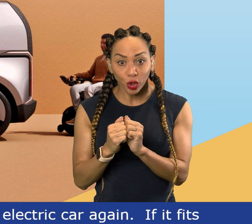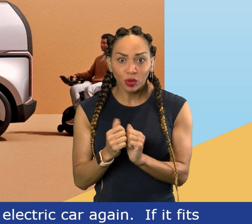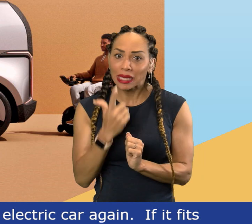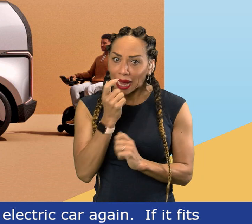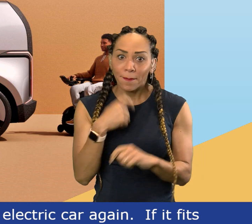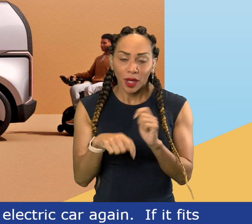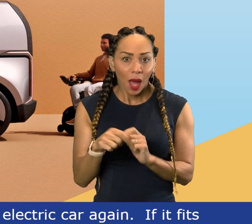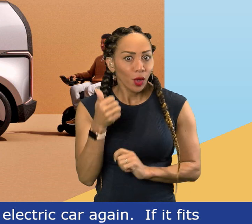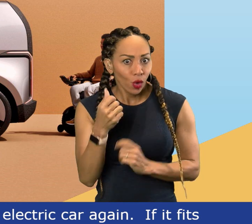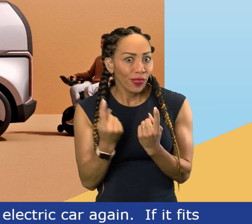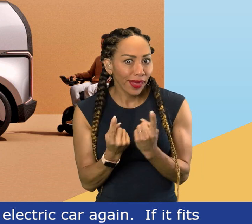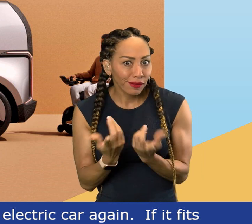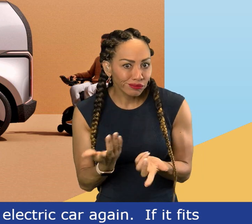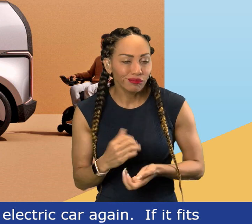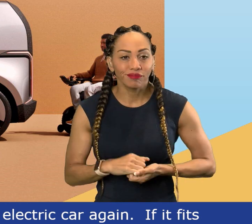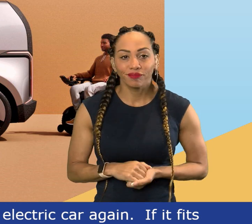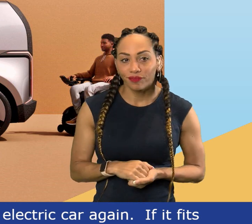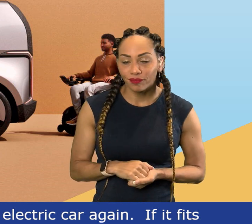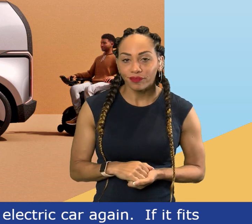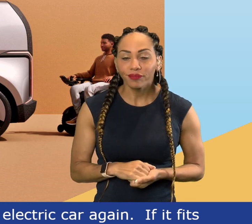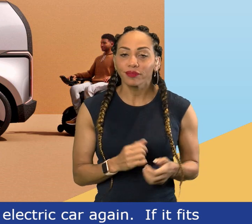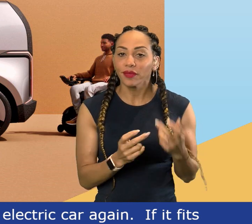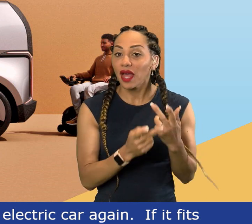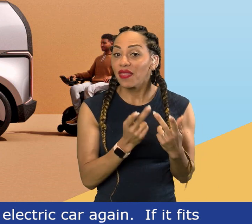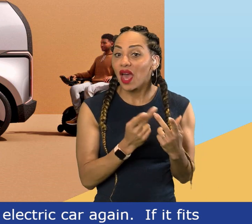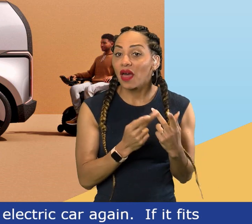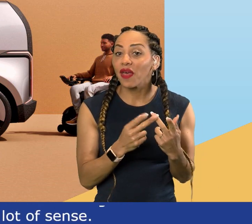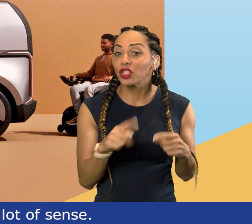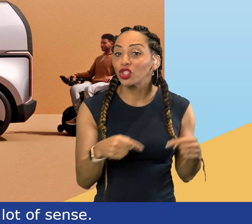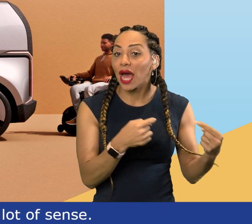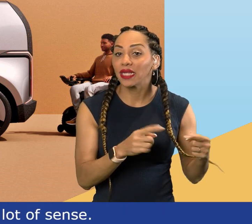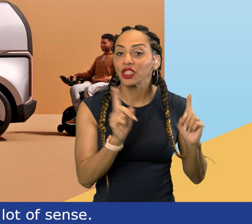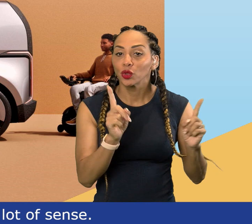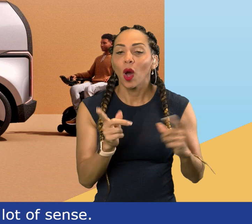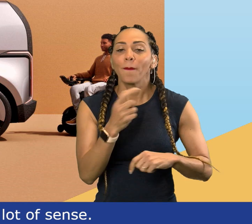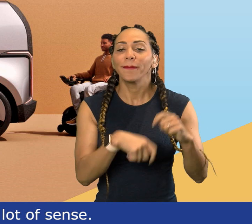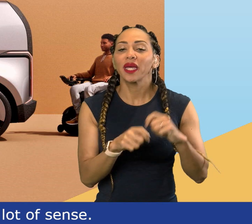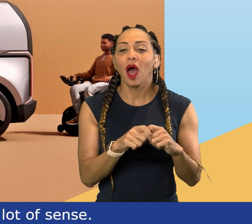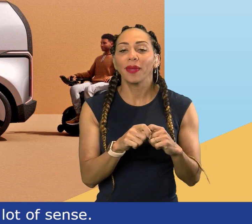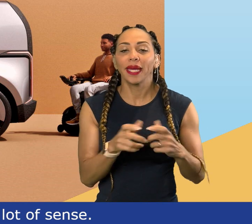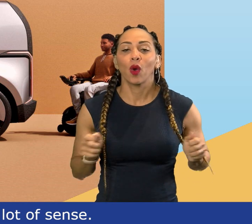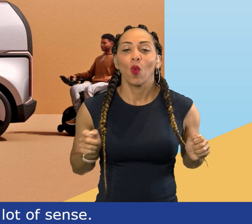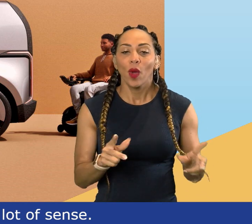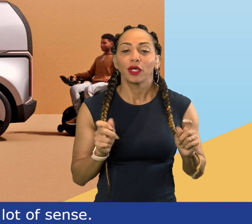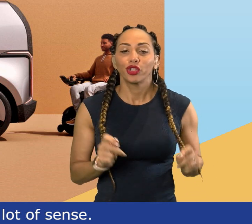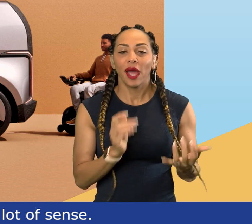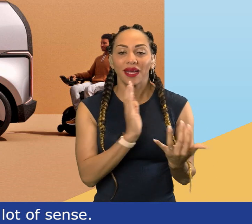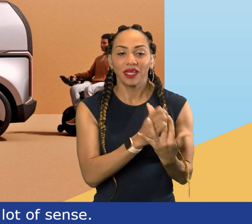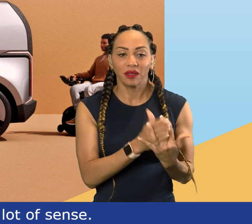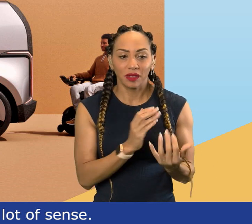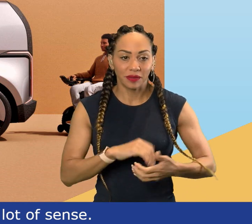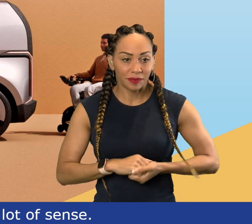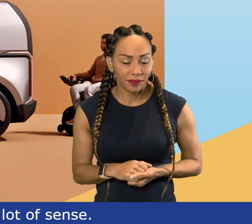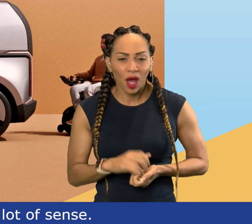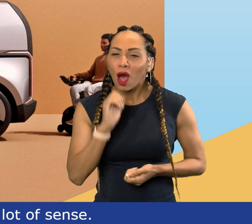The other challenge around the move to electric vehicles are wheelchair-accessible vehicles. Now, I won't go into this too much because there's actually a couple of talks later on